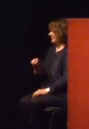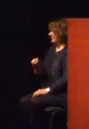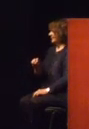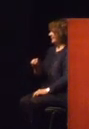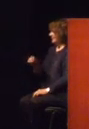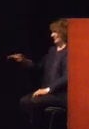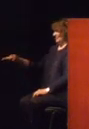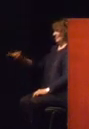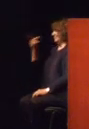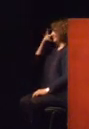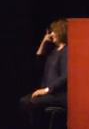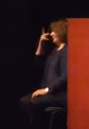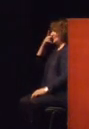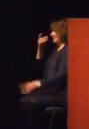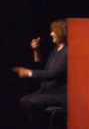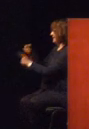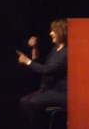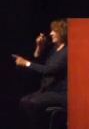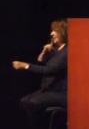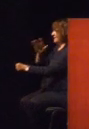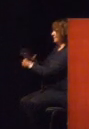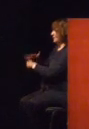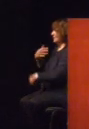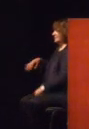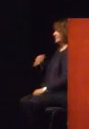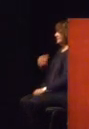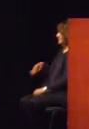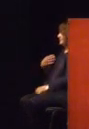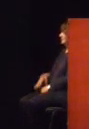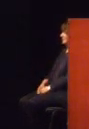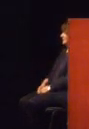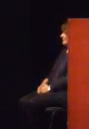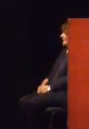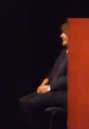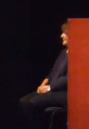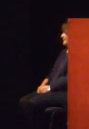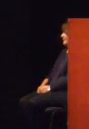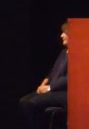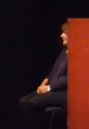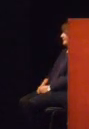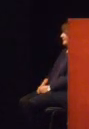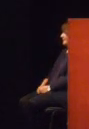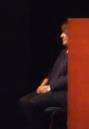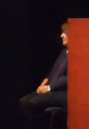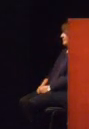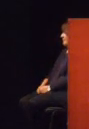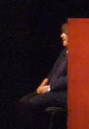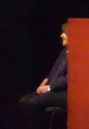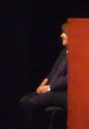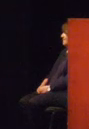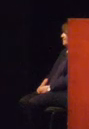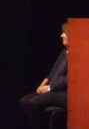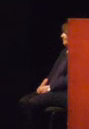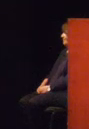So there you really do see the impact of the promise. And but I think that we